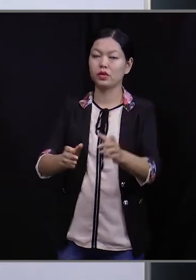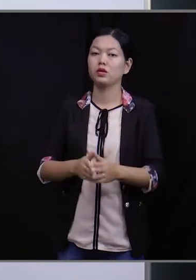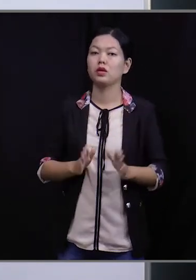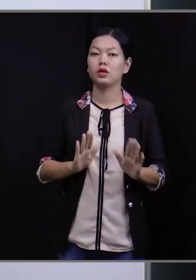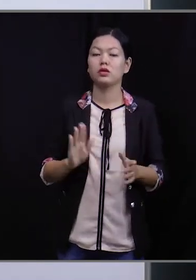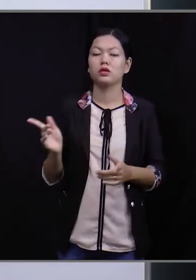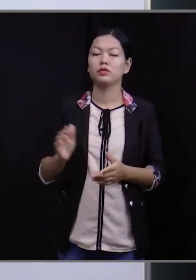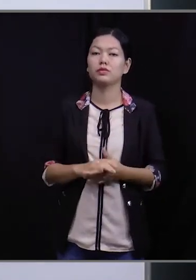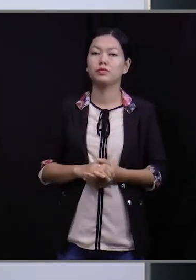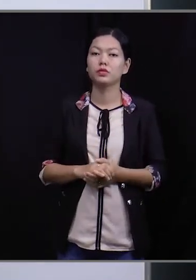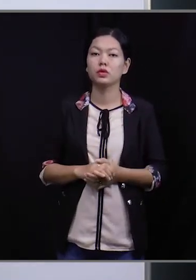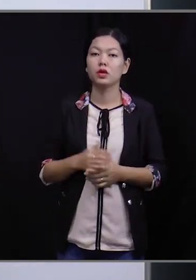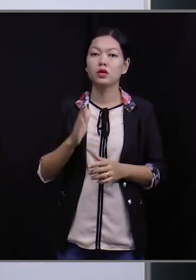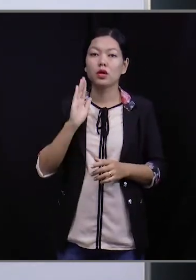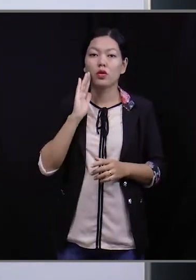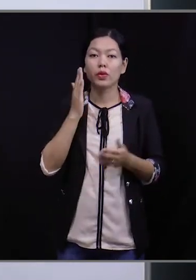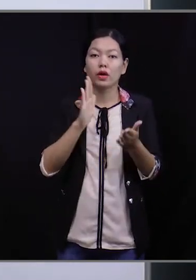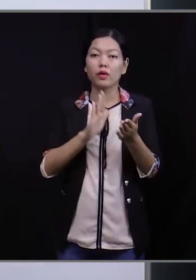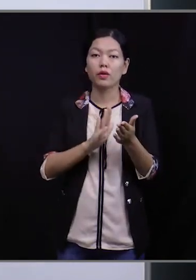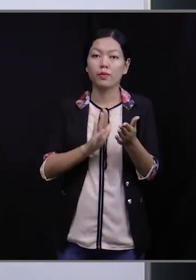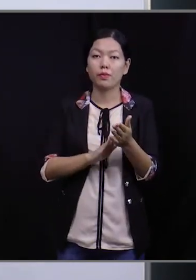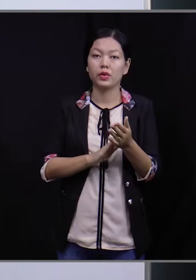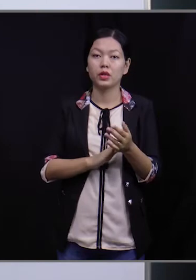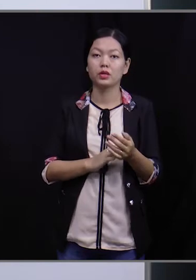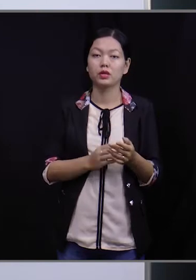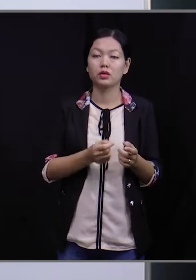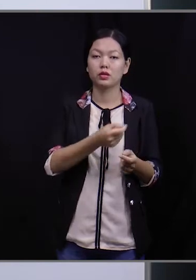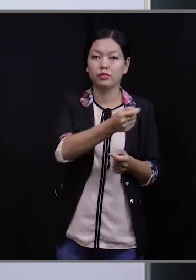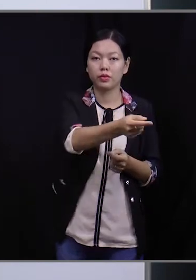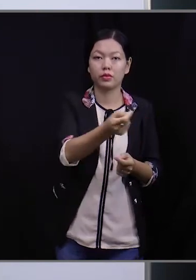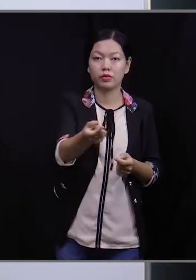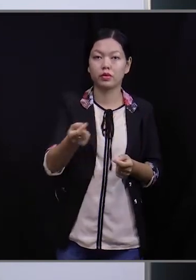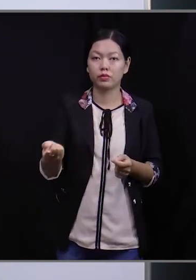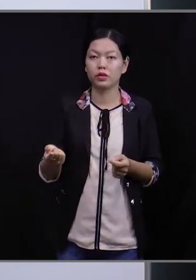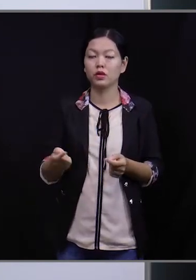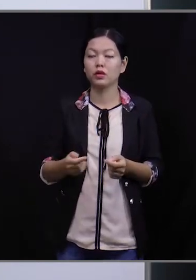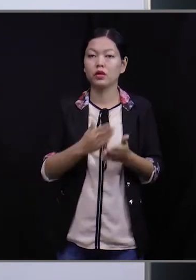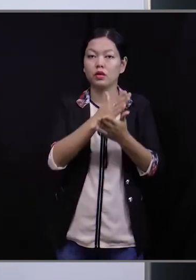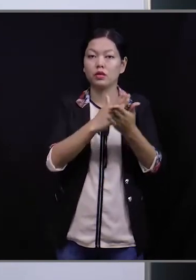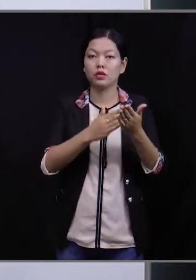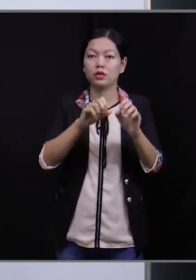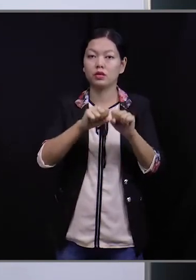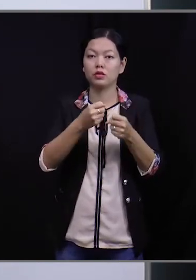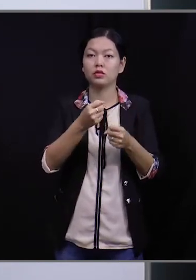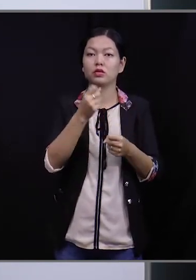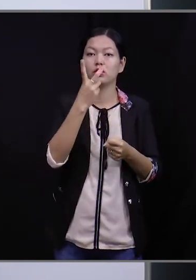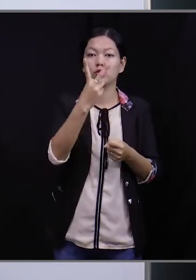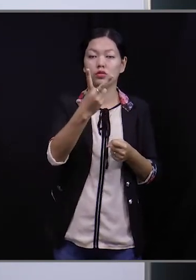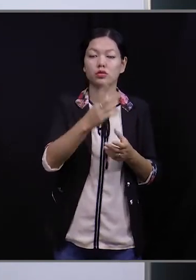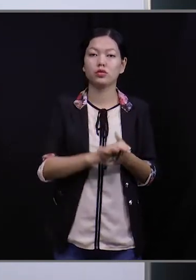of money will be divided into two. The stock of money equal to currency held by the public,